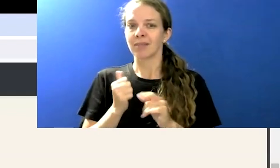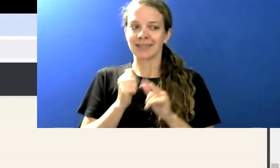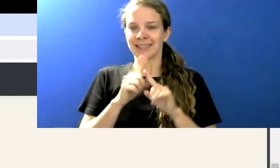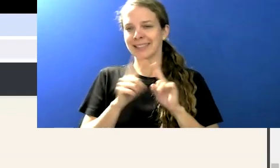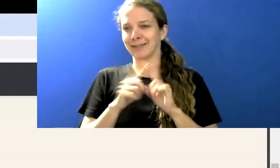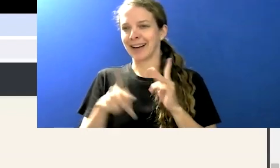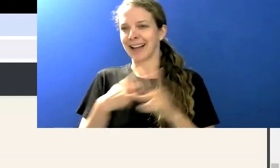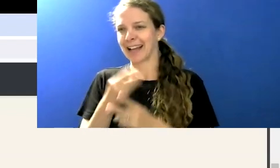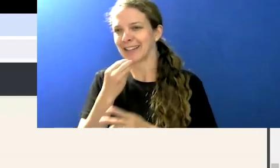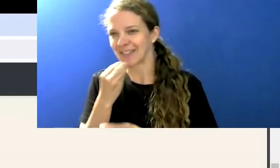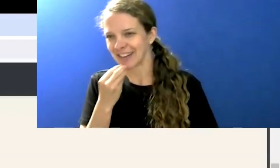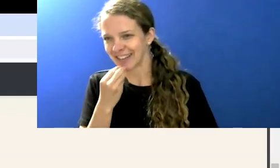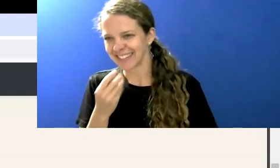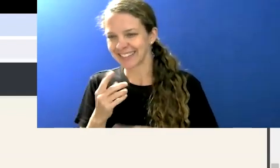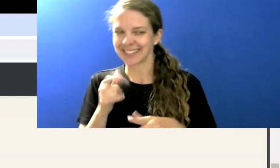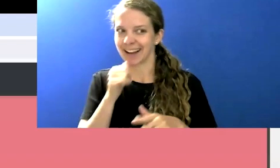foods.